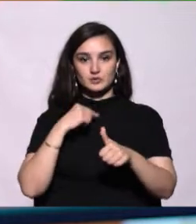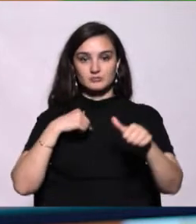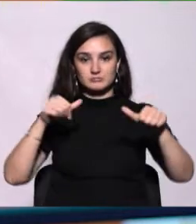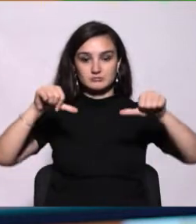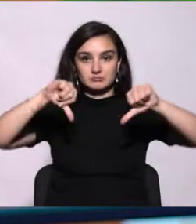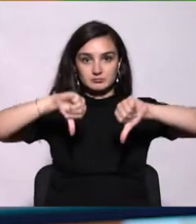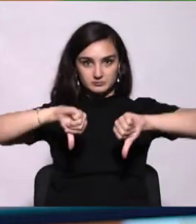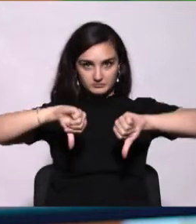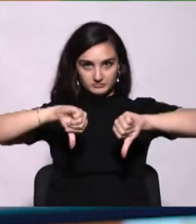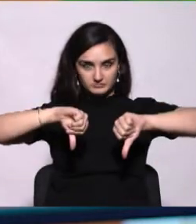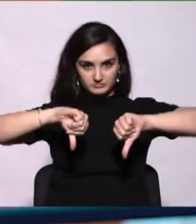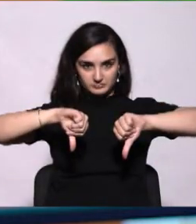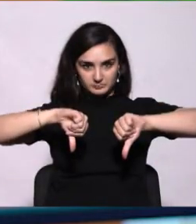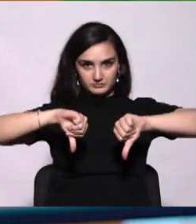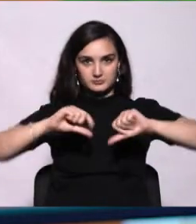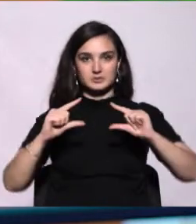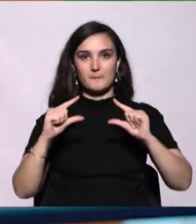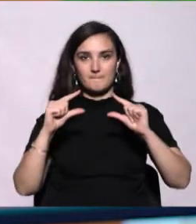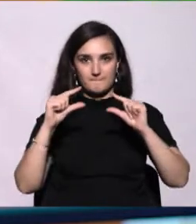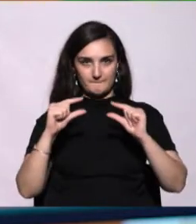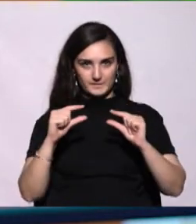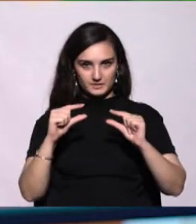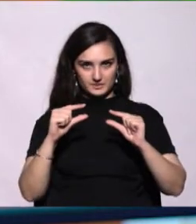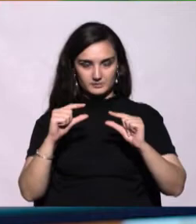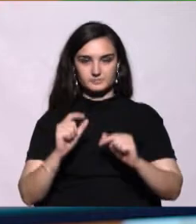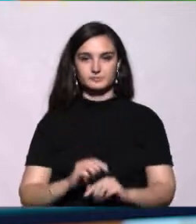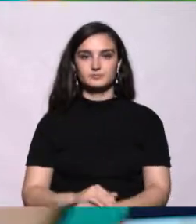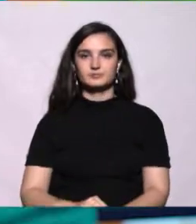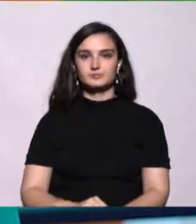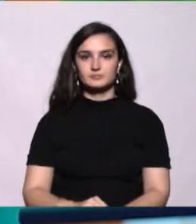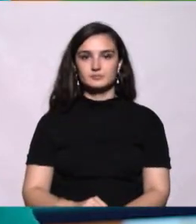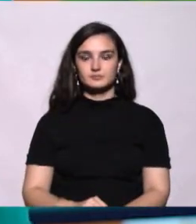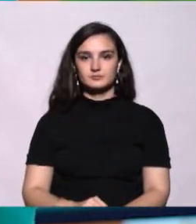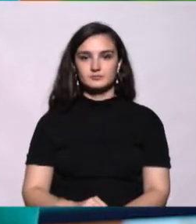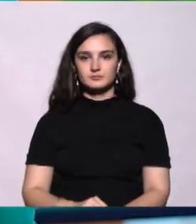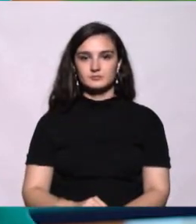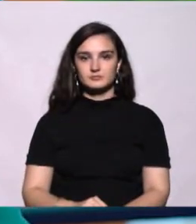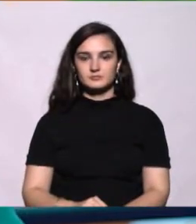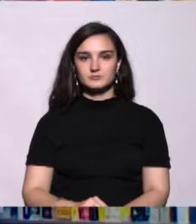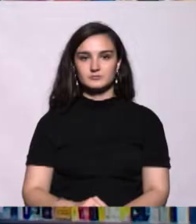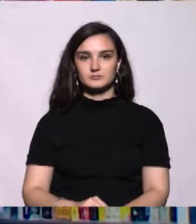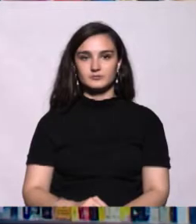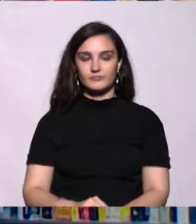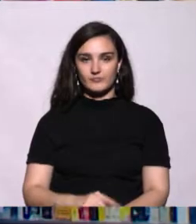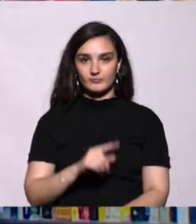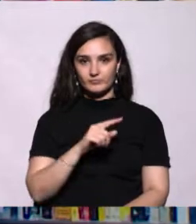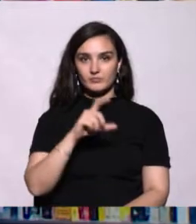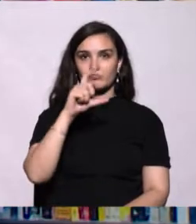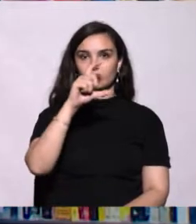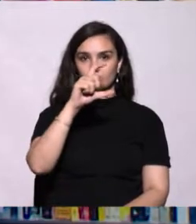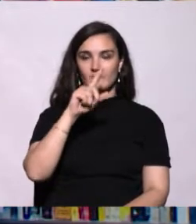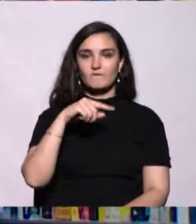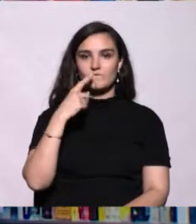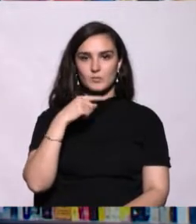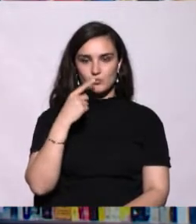show like this, thumb down, it is small letter. And in the alphabet, we pronounce